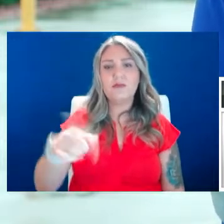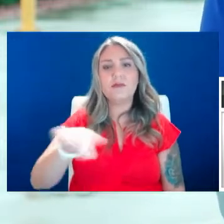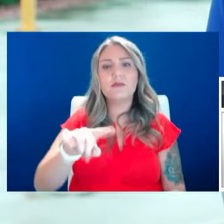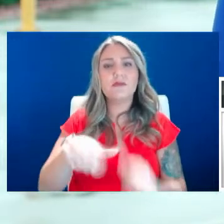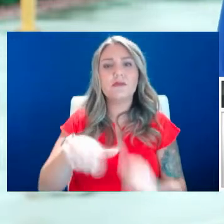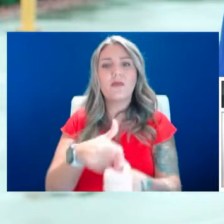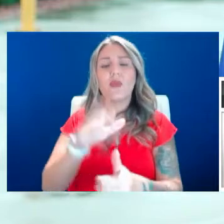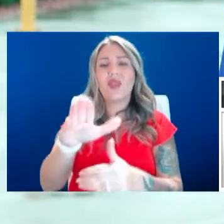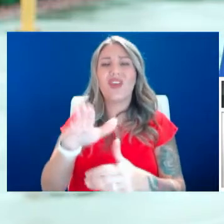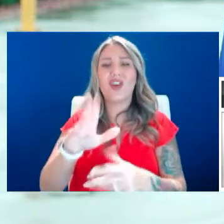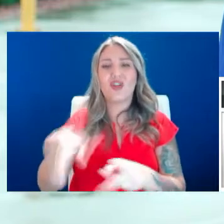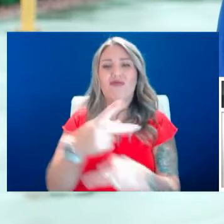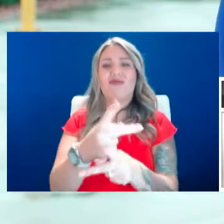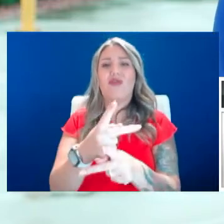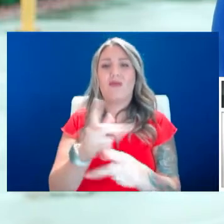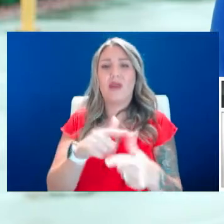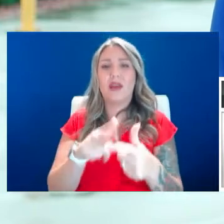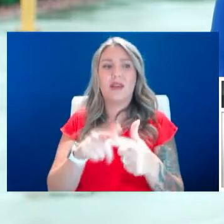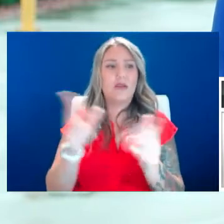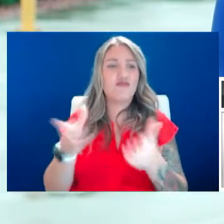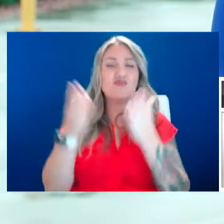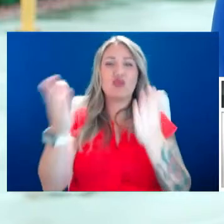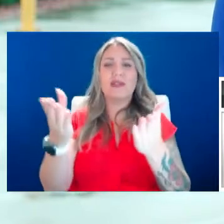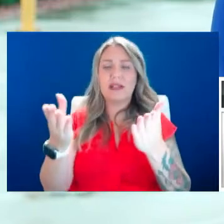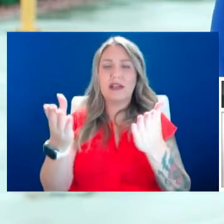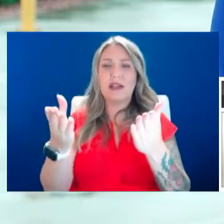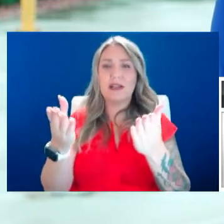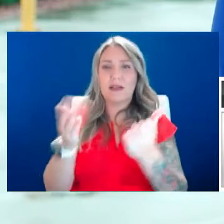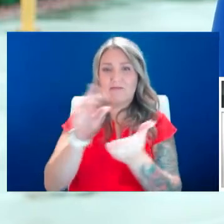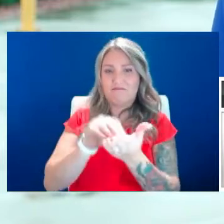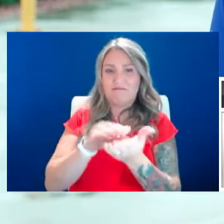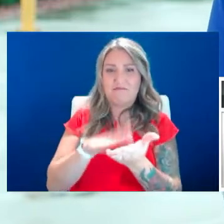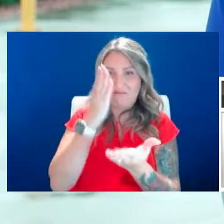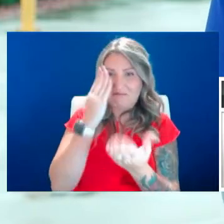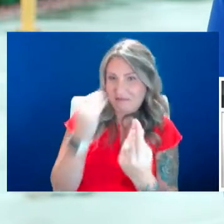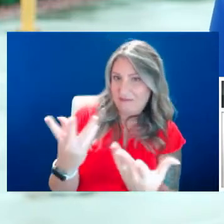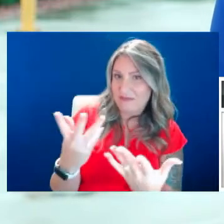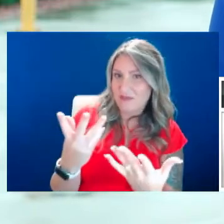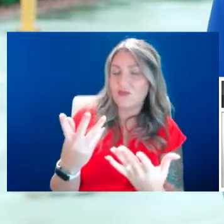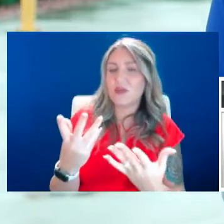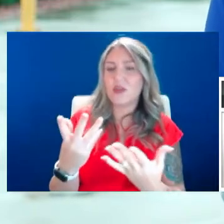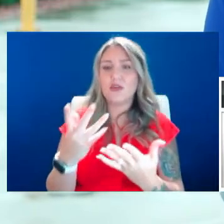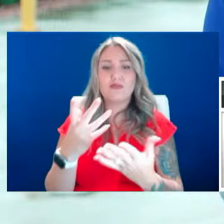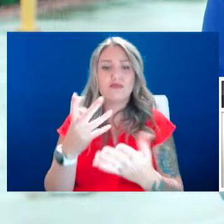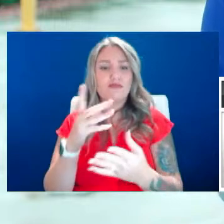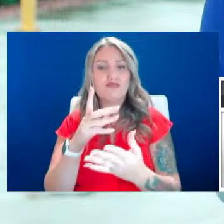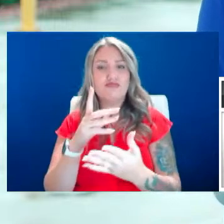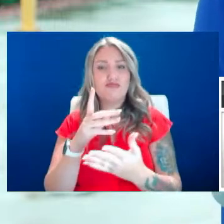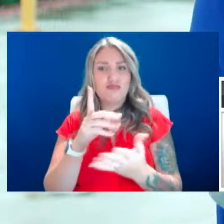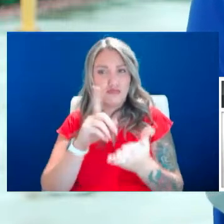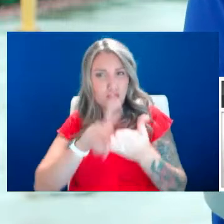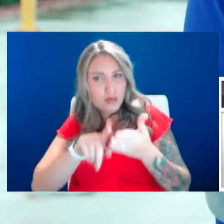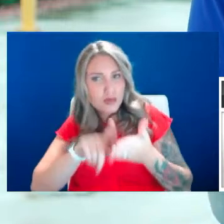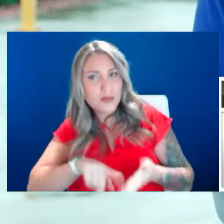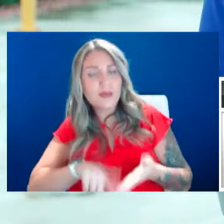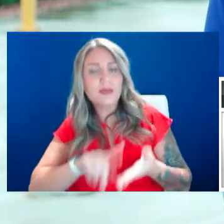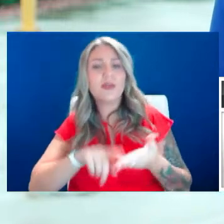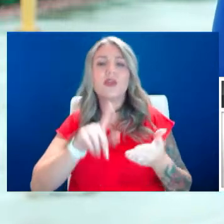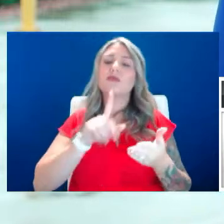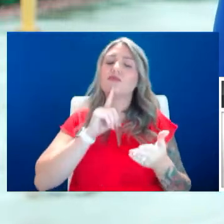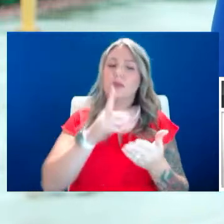format and present the data that they've been working on to really